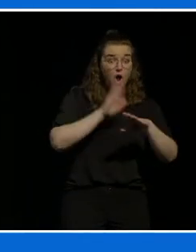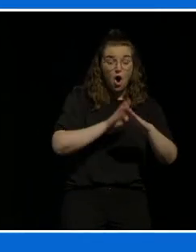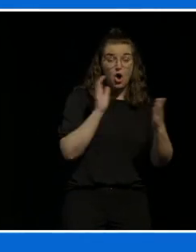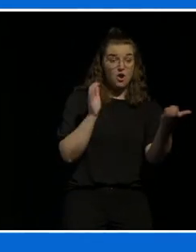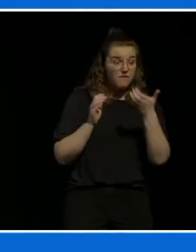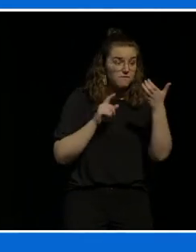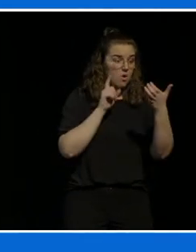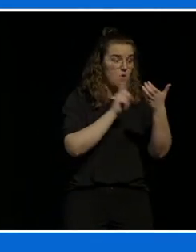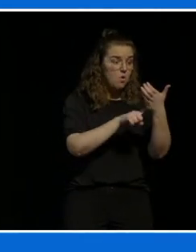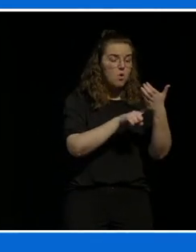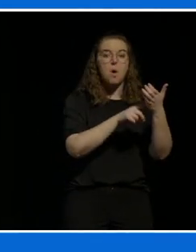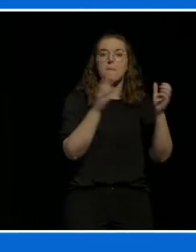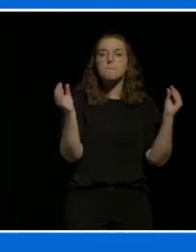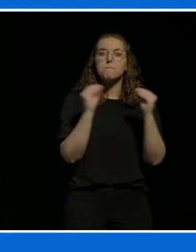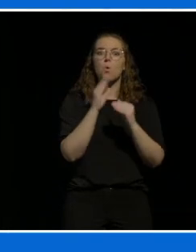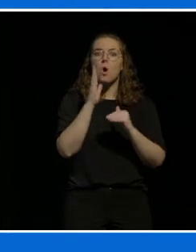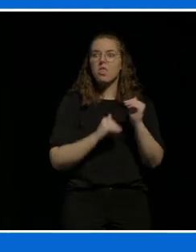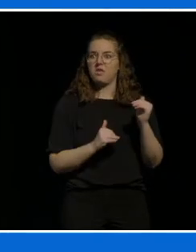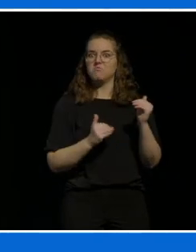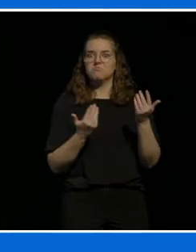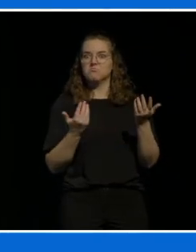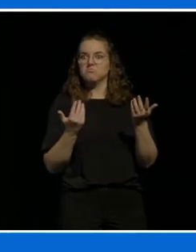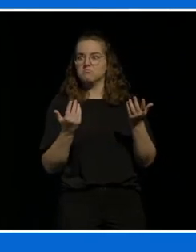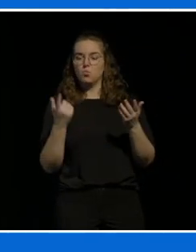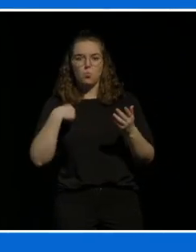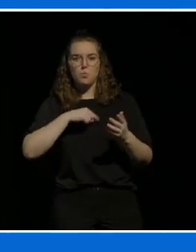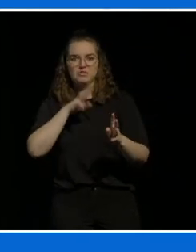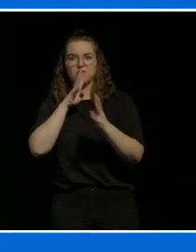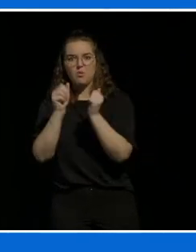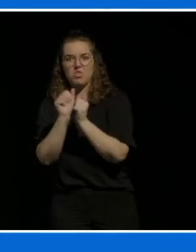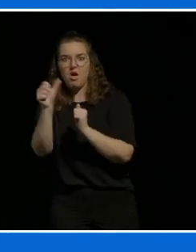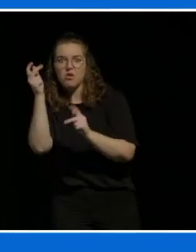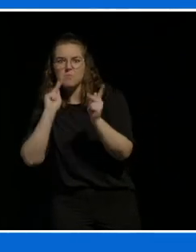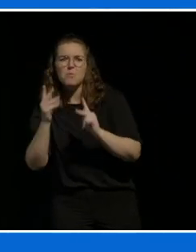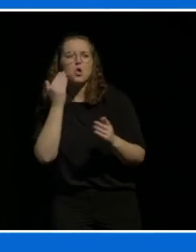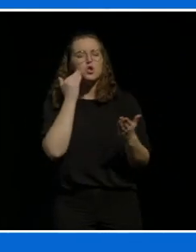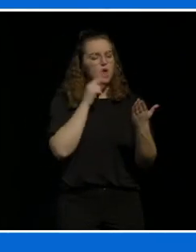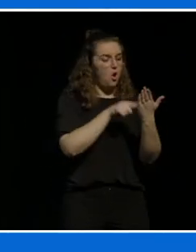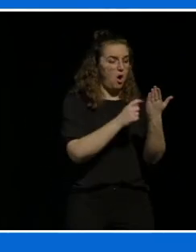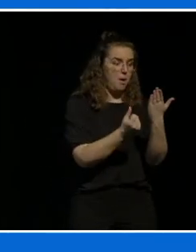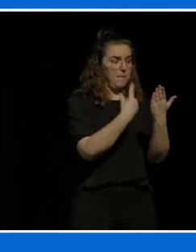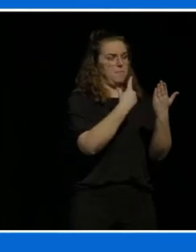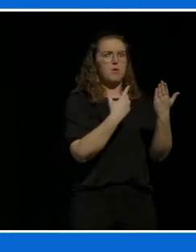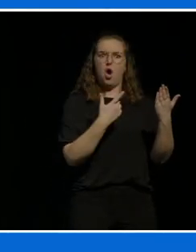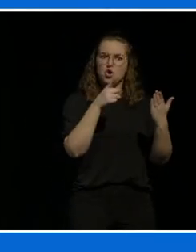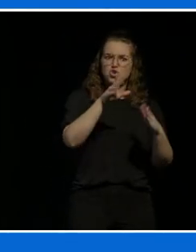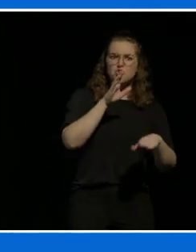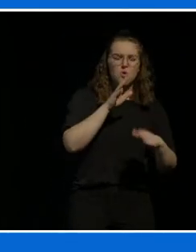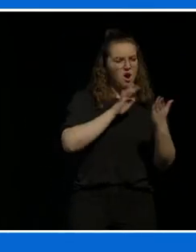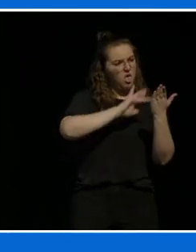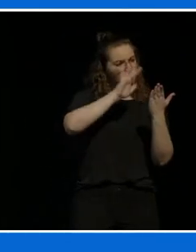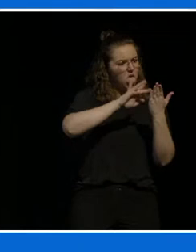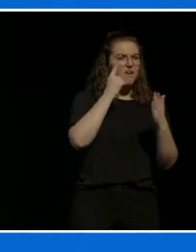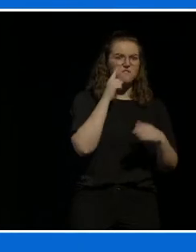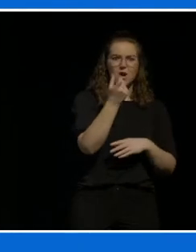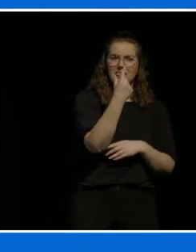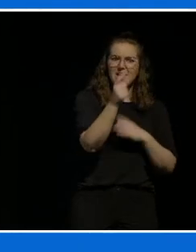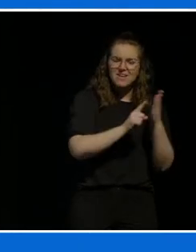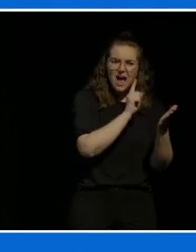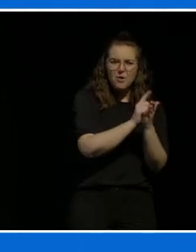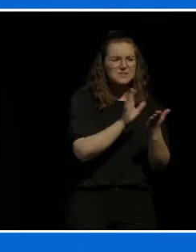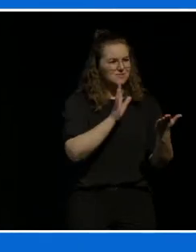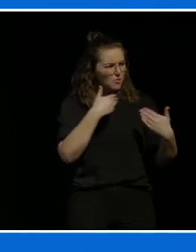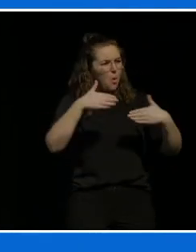that Apple notification. You've been on your phone for 11 hours. Exactly. Or that, like, TikTok scroll, like, why are you still here? Get off, go outside, touch some